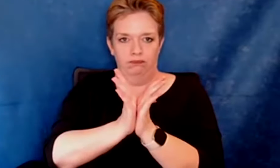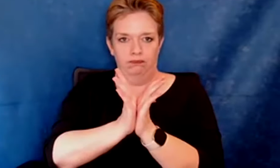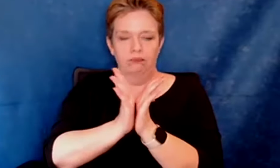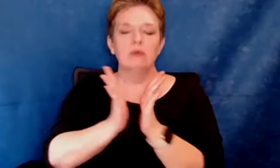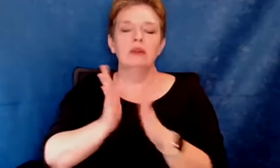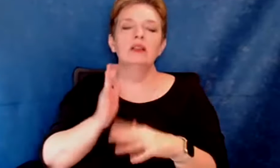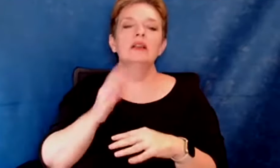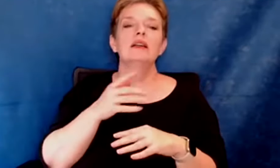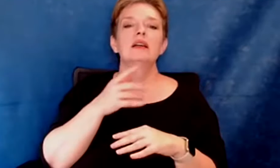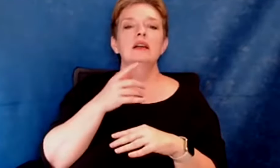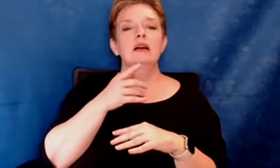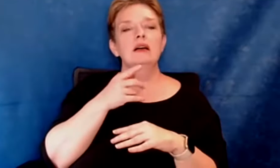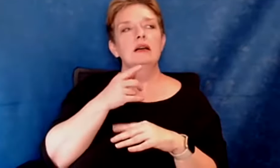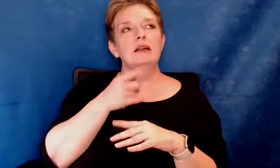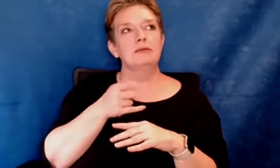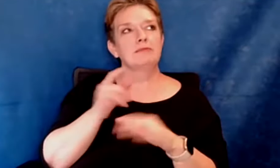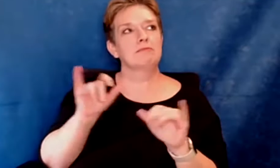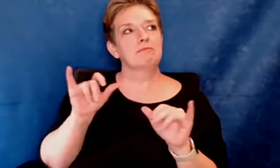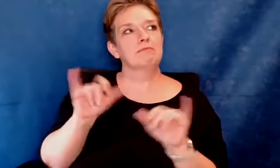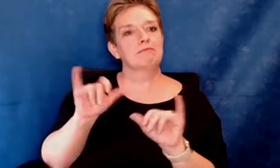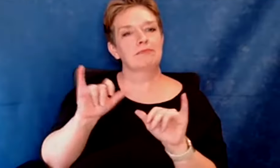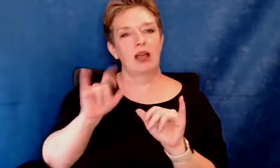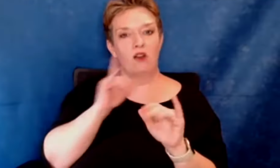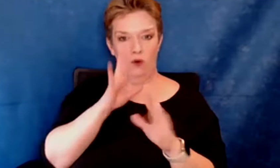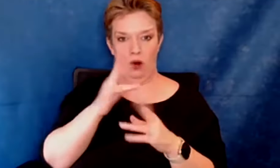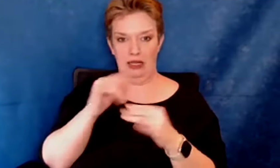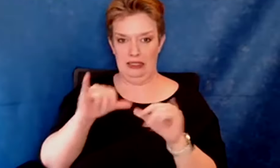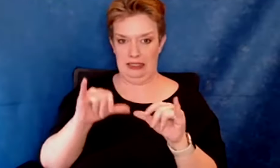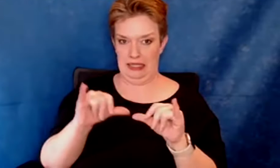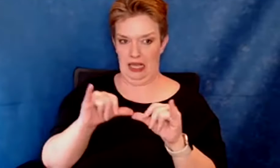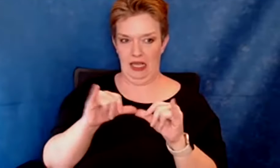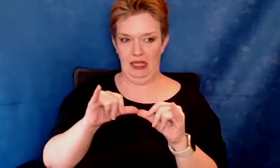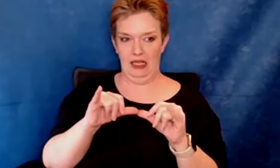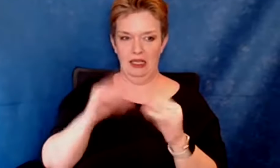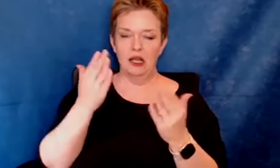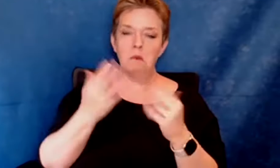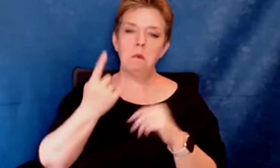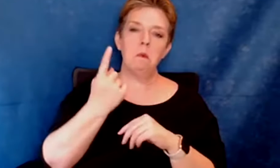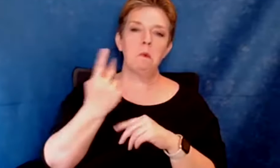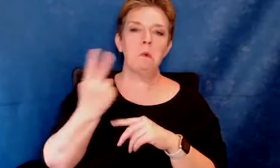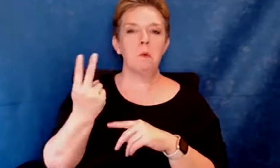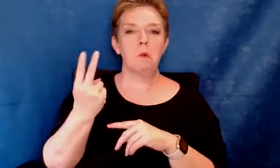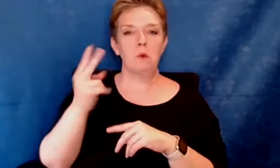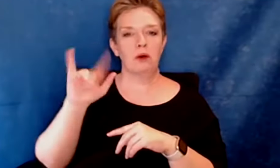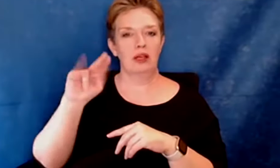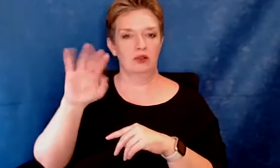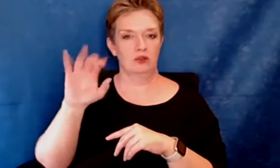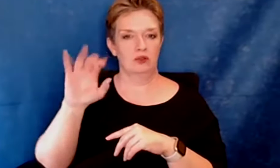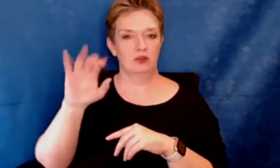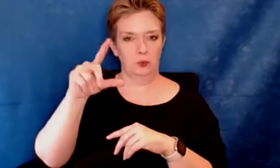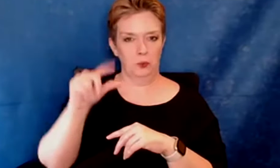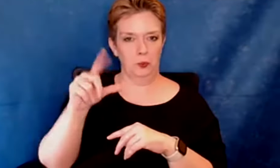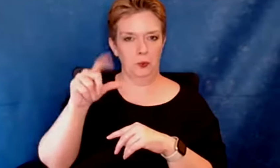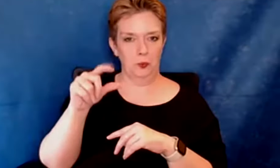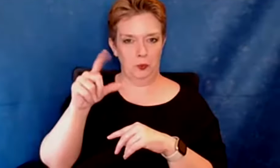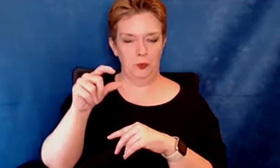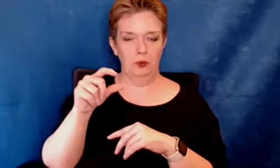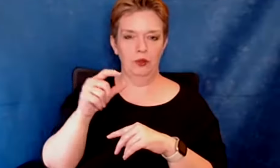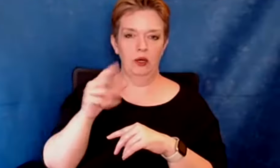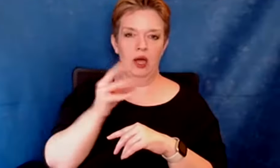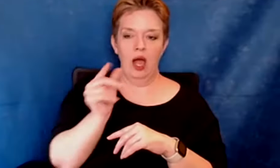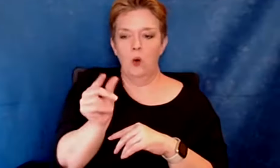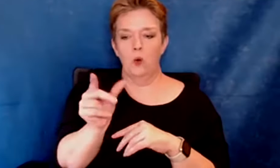They're rather light compared to their size. They kind of measure in the like 1 to 2 inch range, and like about 1/2 to 1 inch in